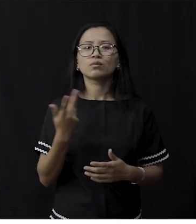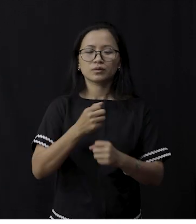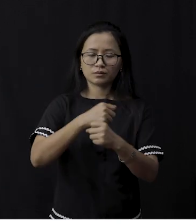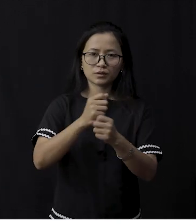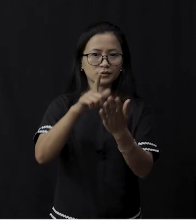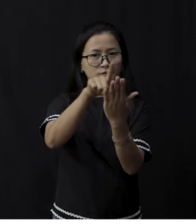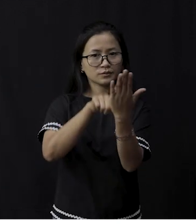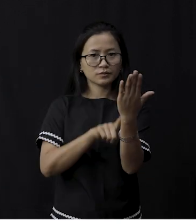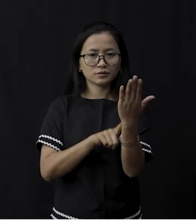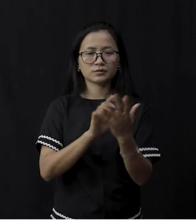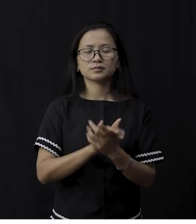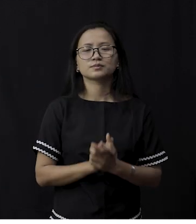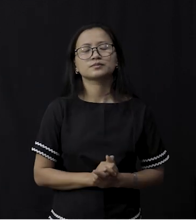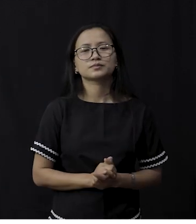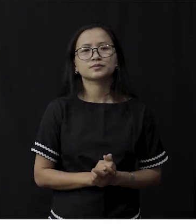this list?